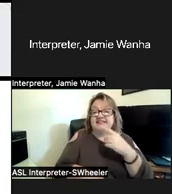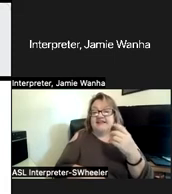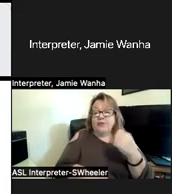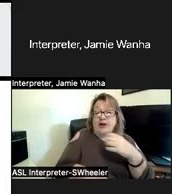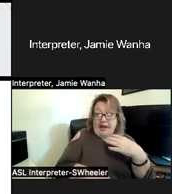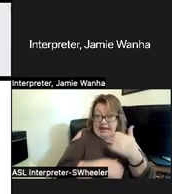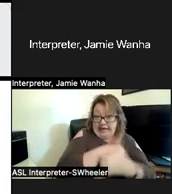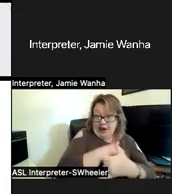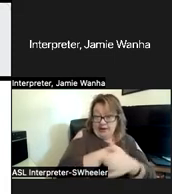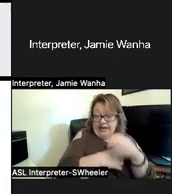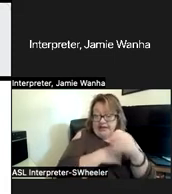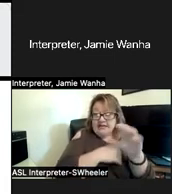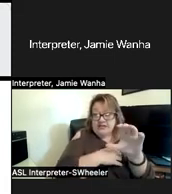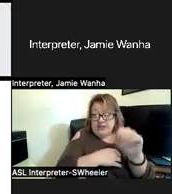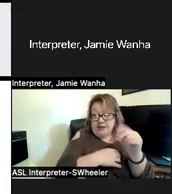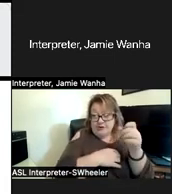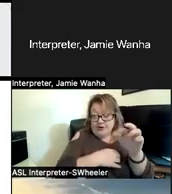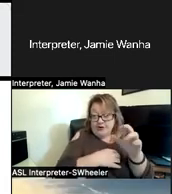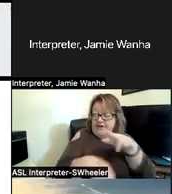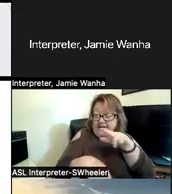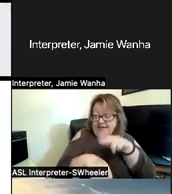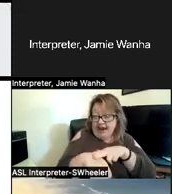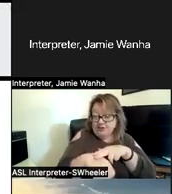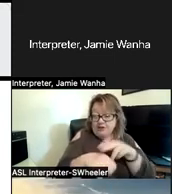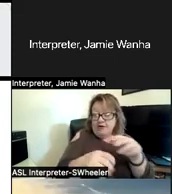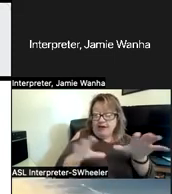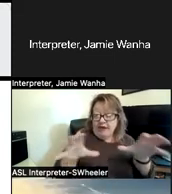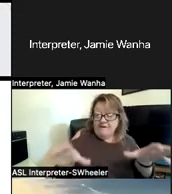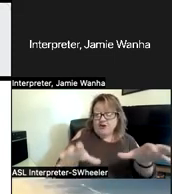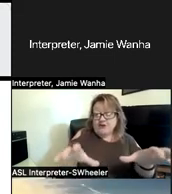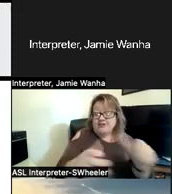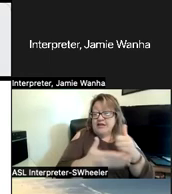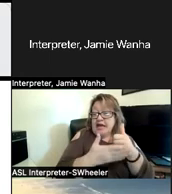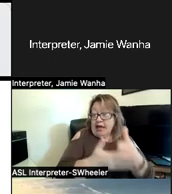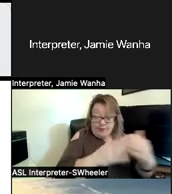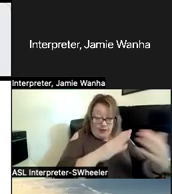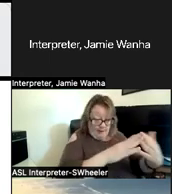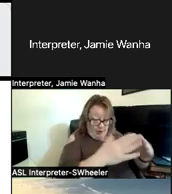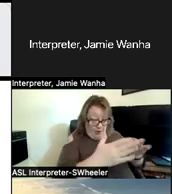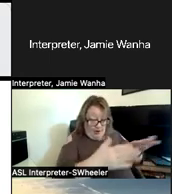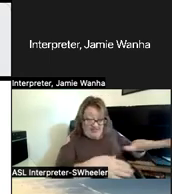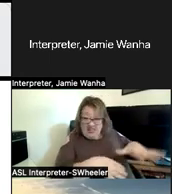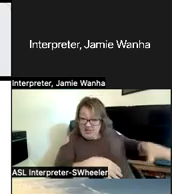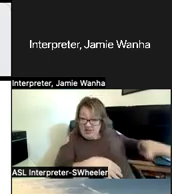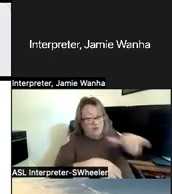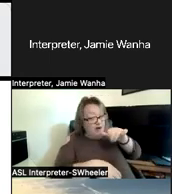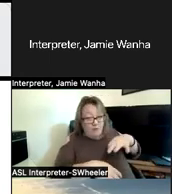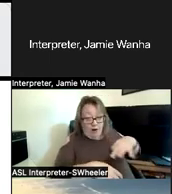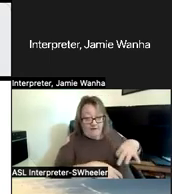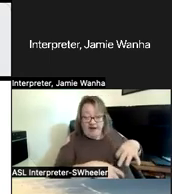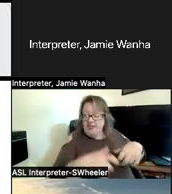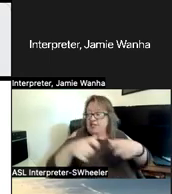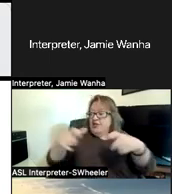county chapter of a national effort to help communities and the local nonprofits and those larger